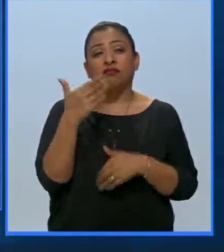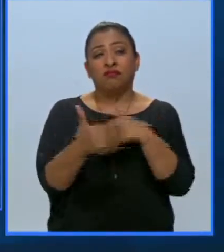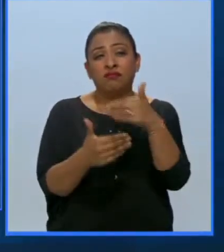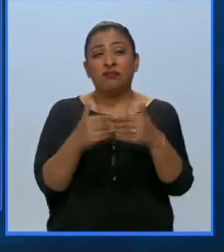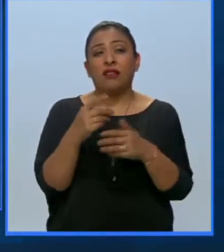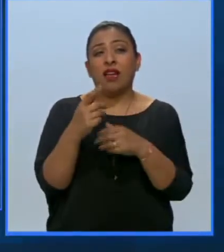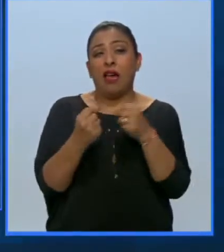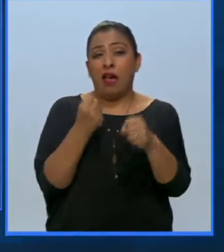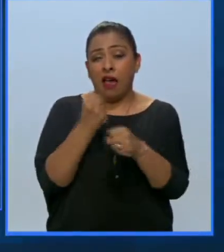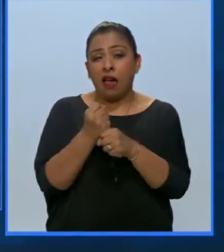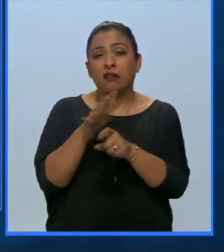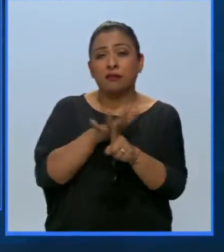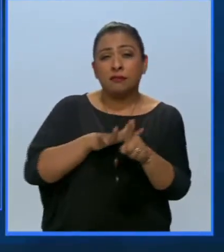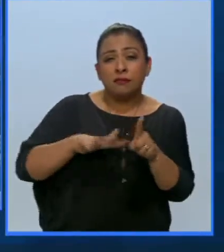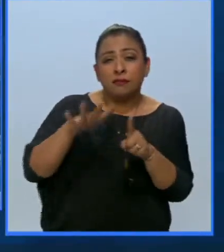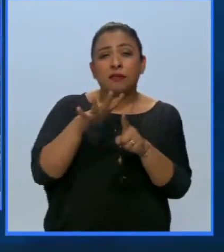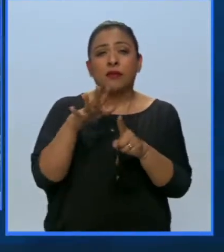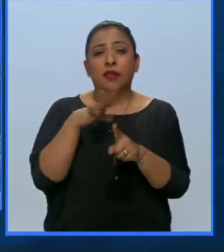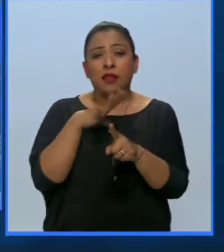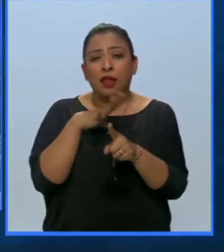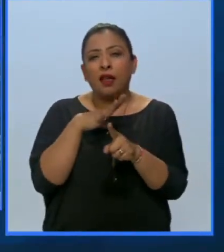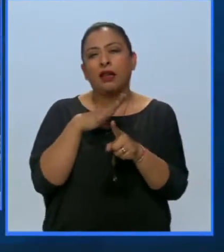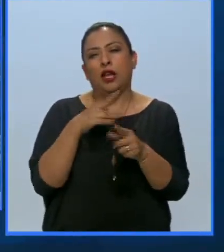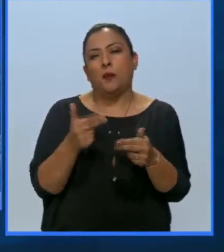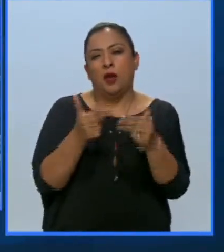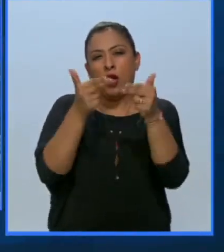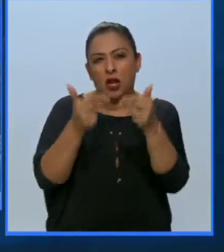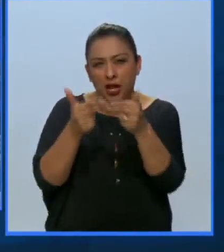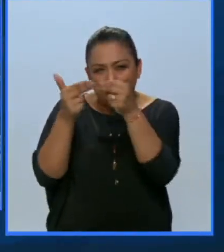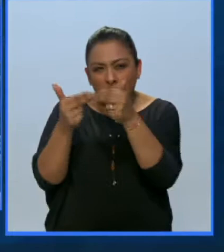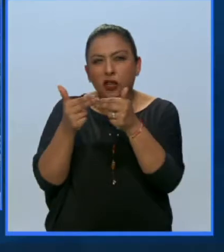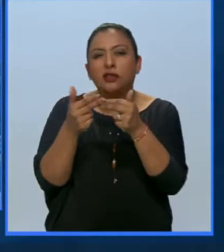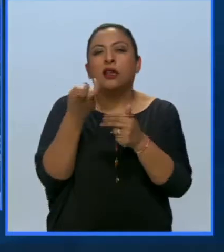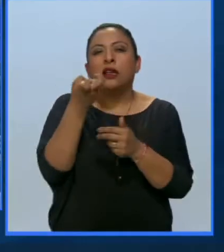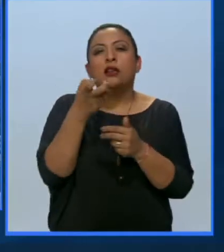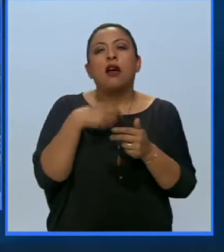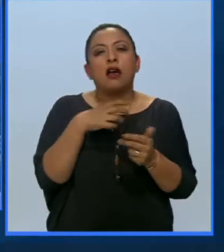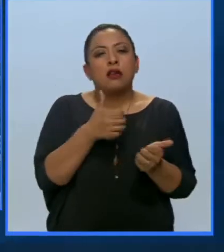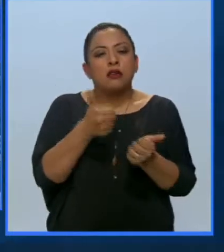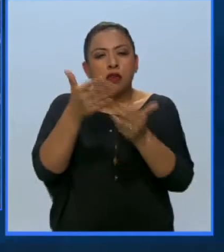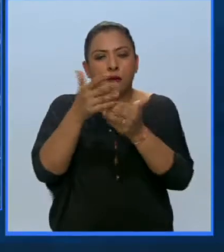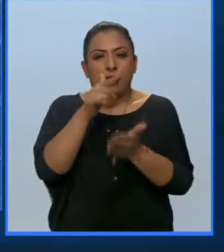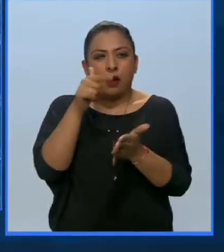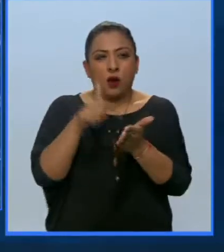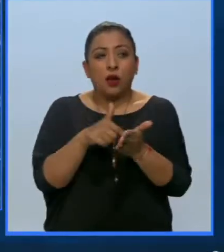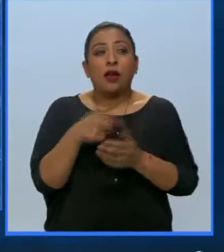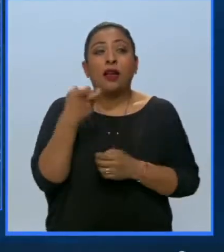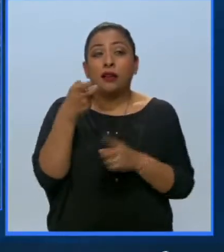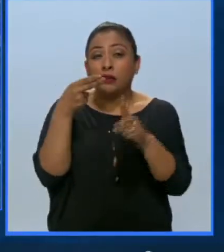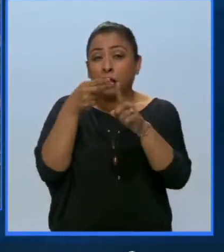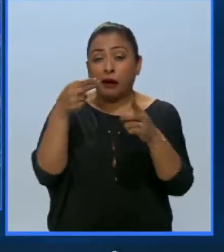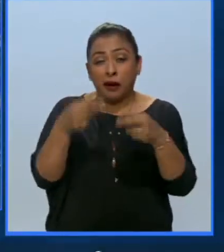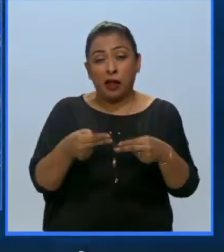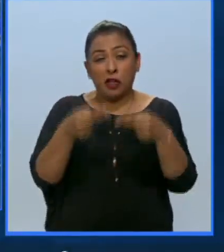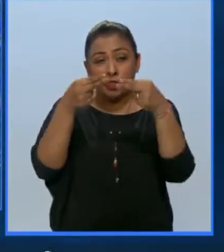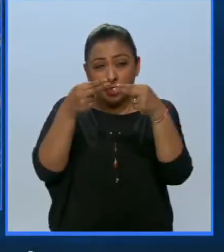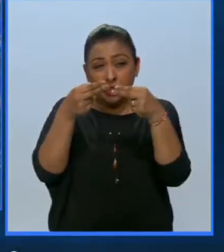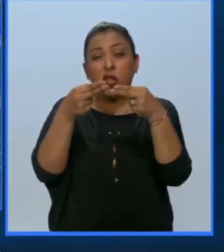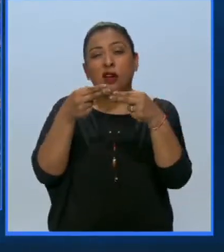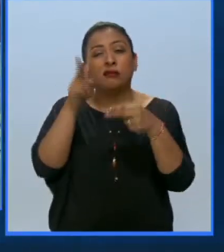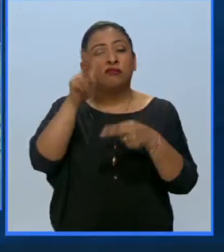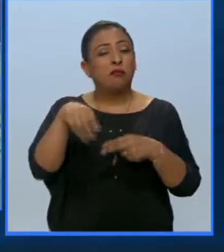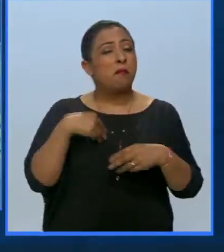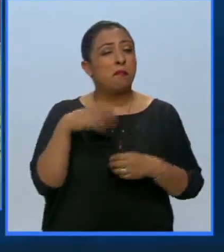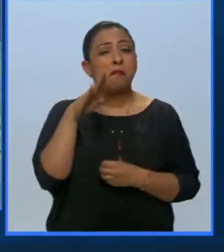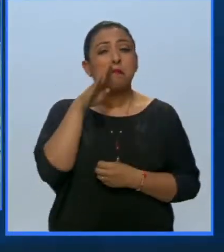years building our business around this thing, don't suddenly just take it away. The specific negotiations are going very